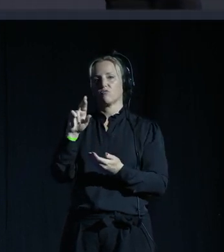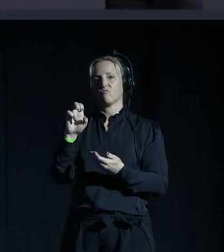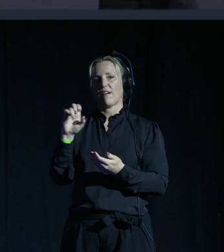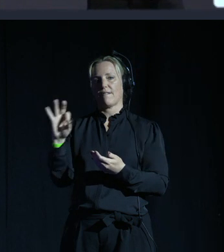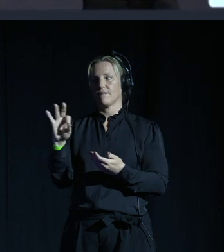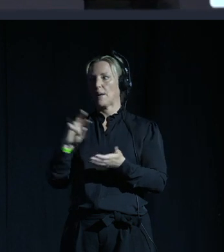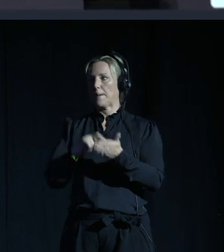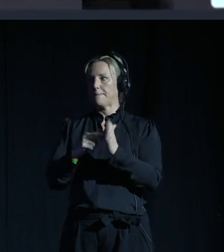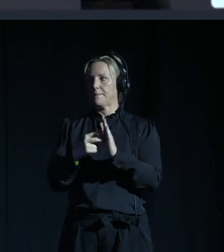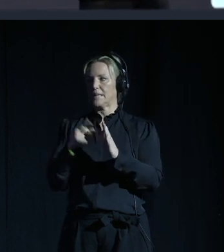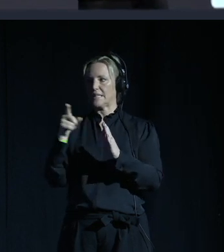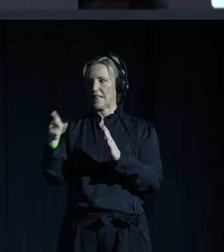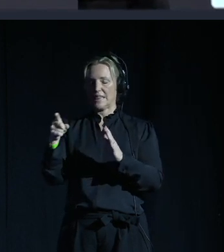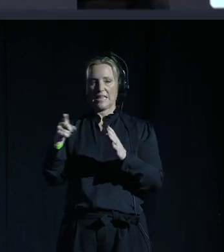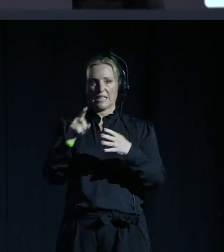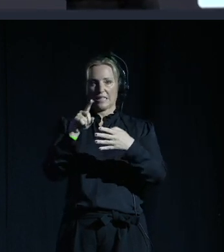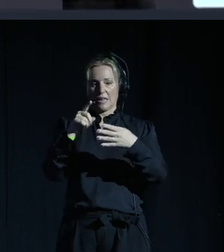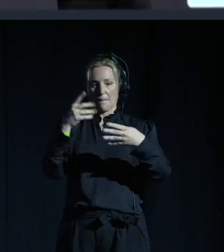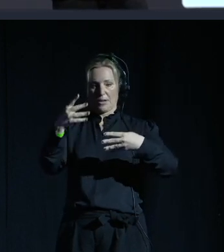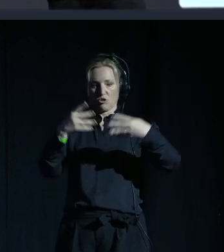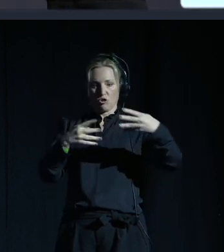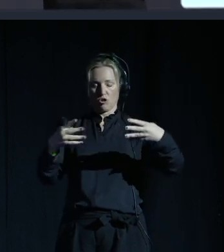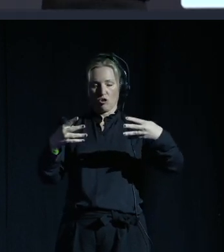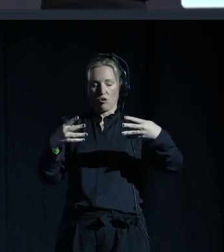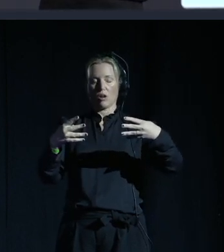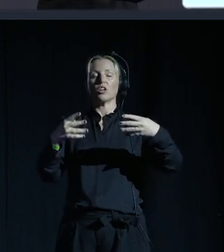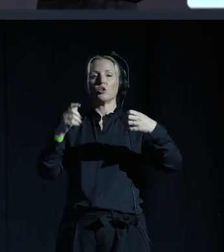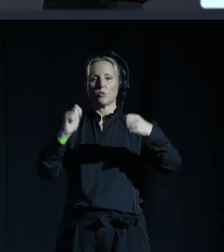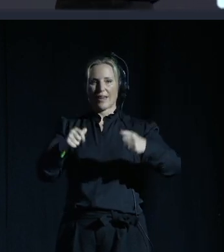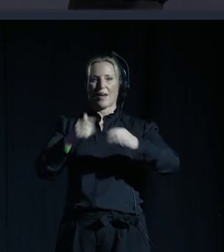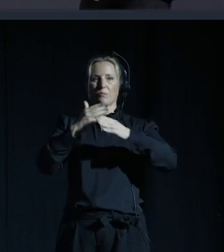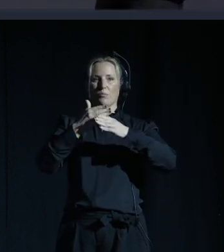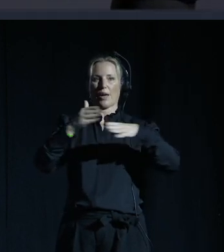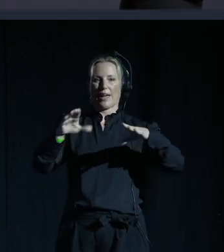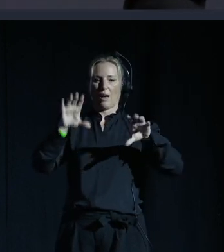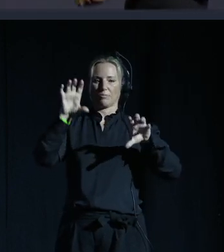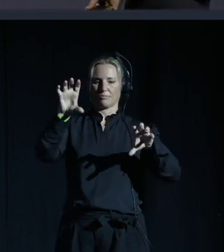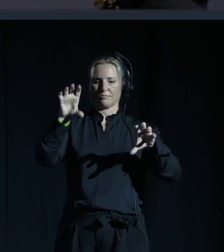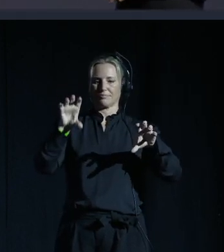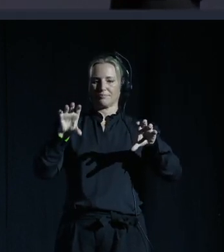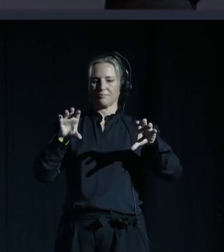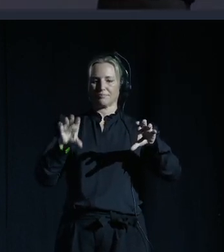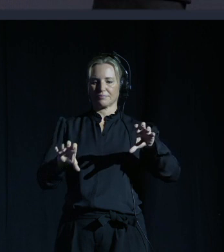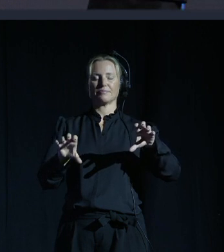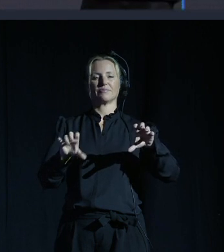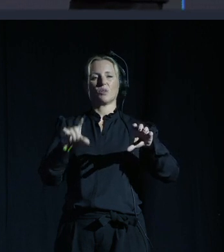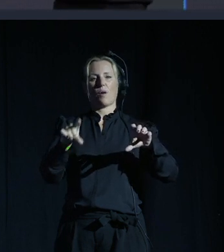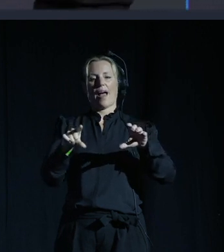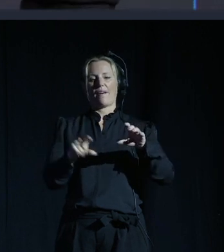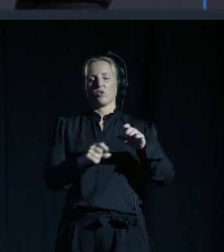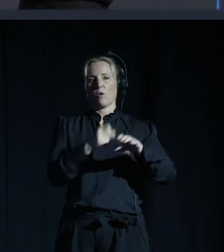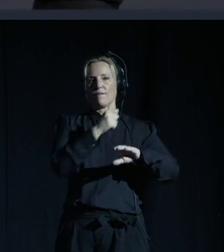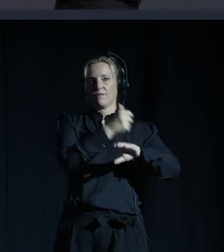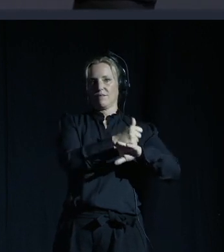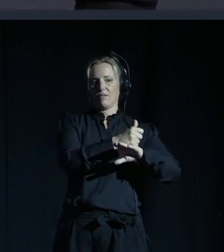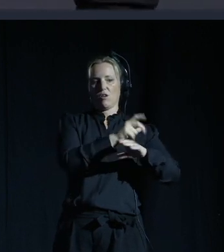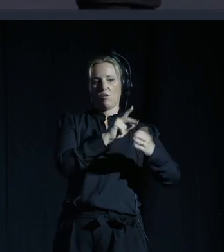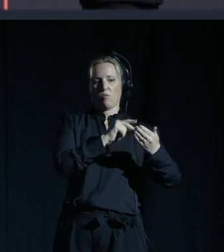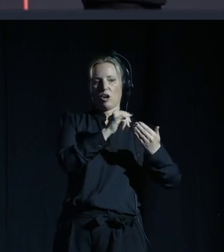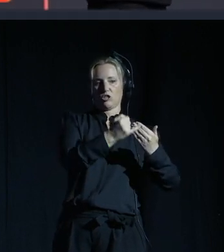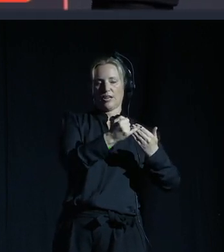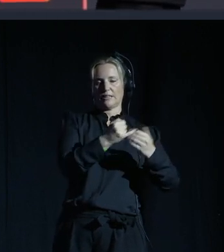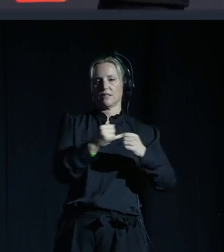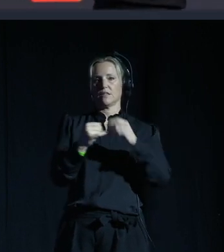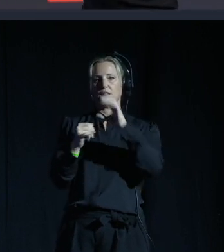can make sense. You can break out these projects, and let's say you have your foundational project and your domain projects, but now they can each reference each